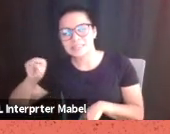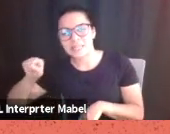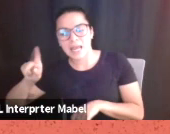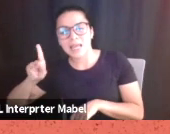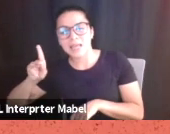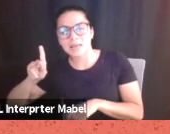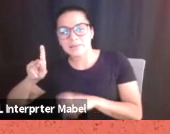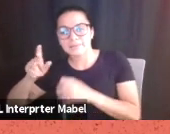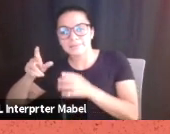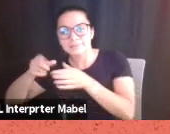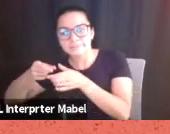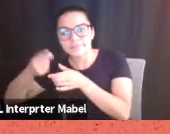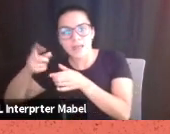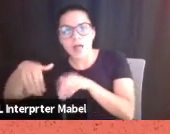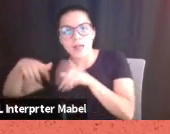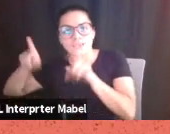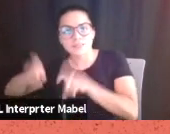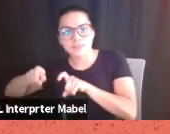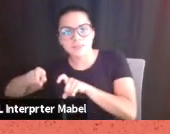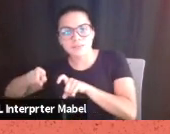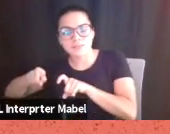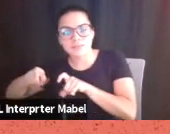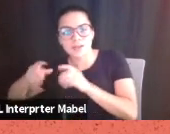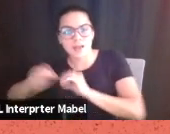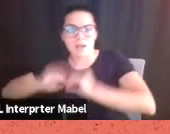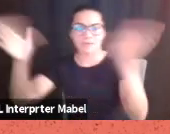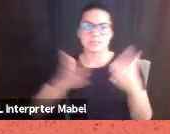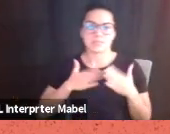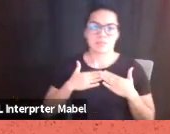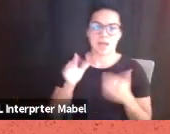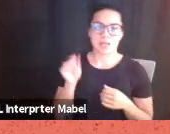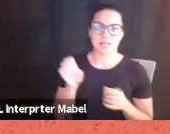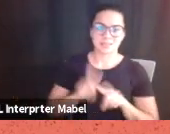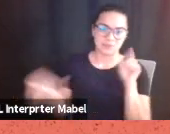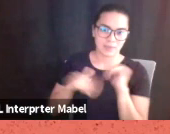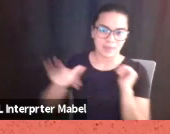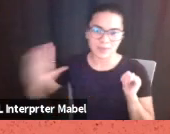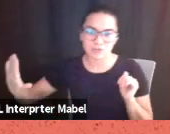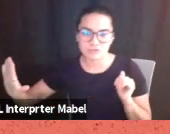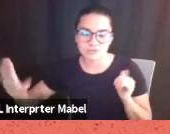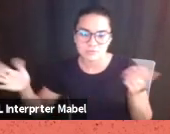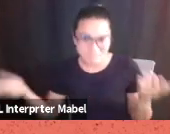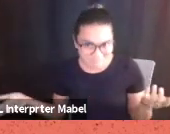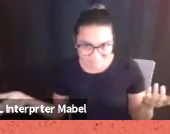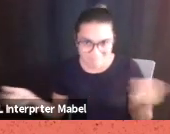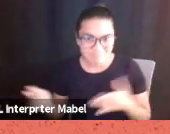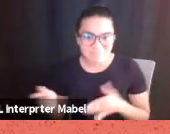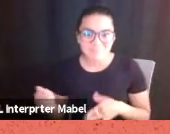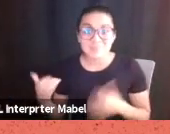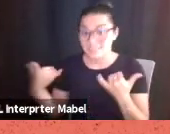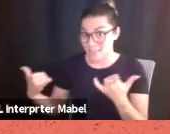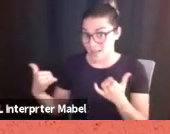was fast-tracked. And he is now serving